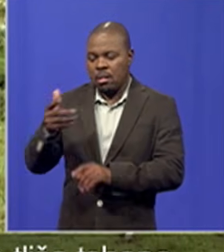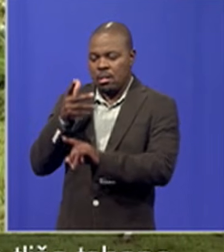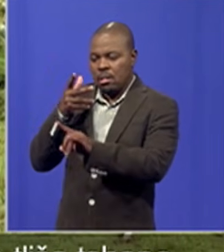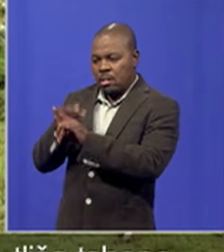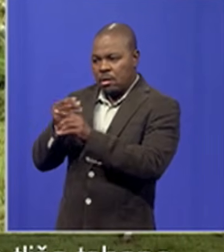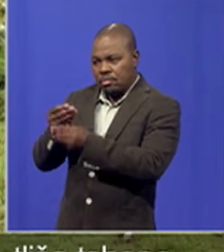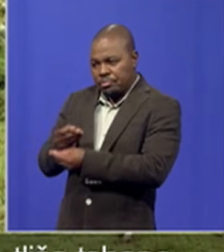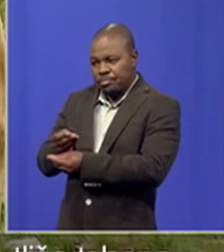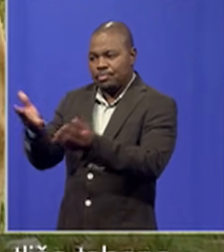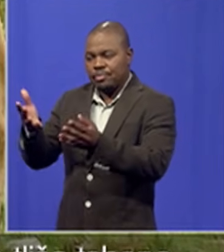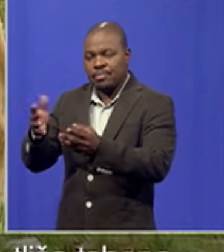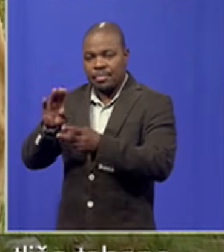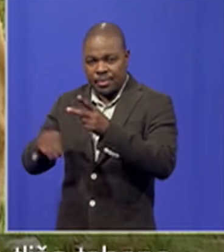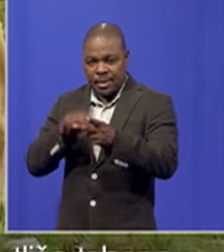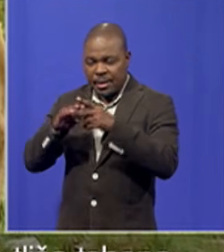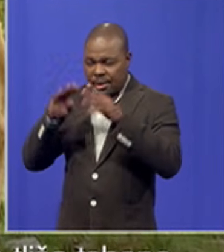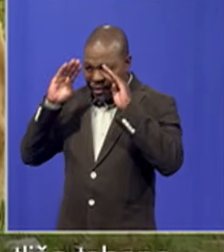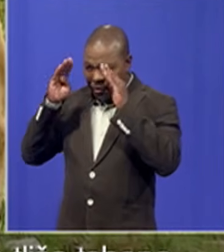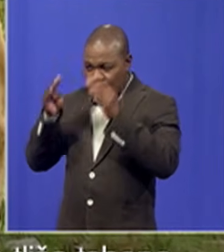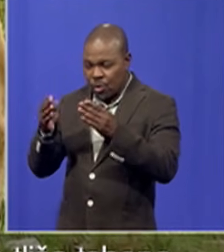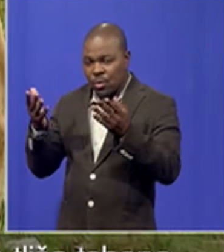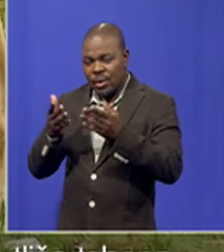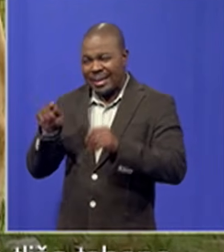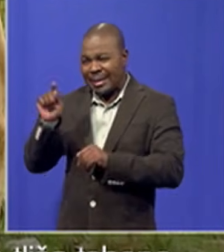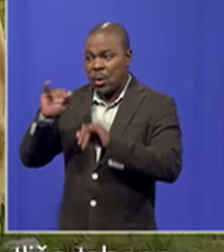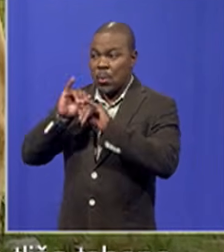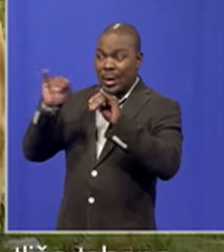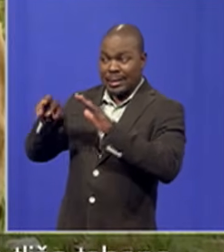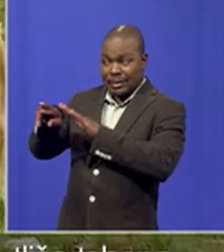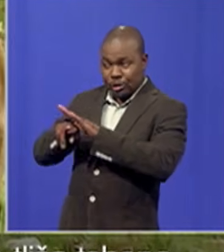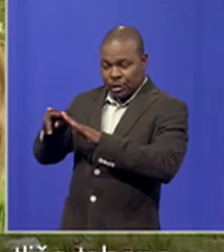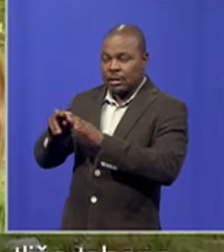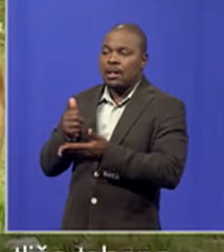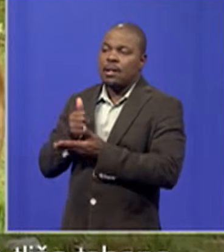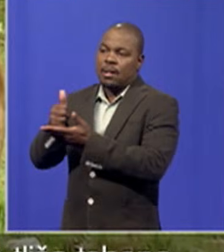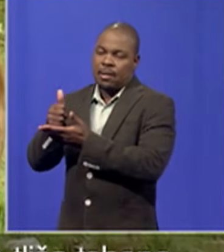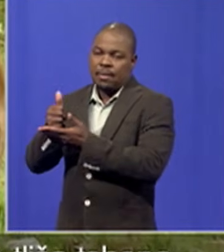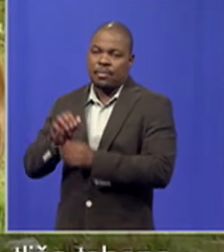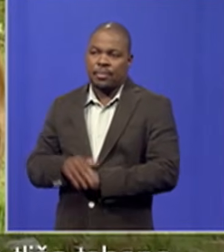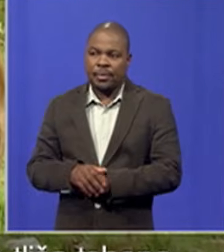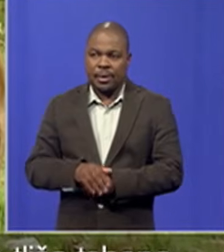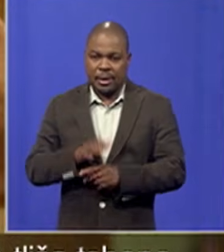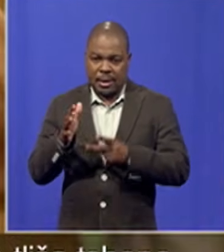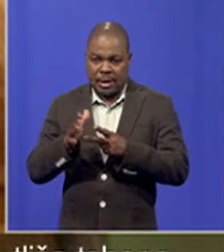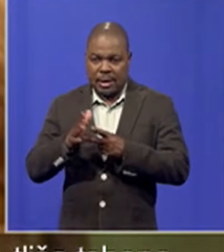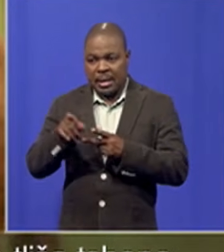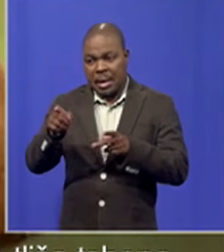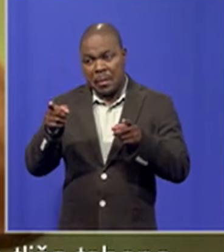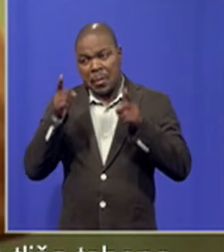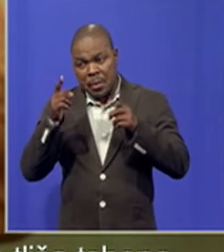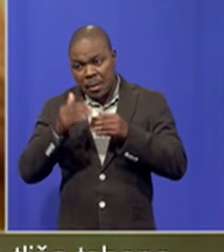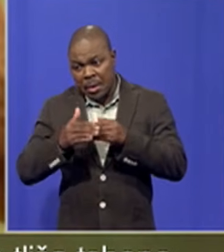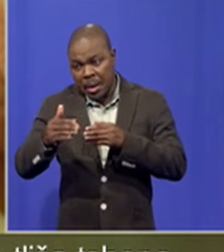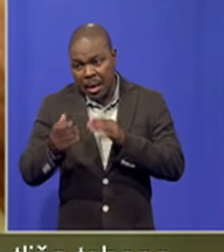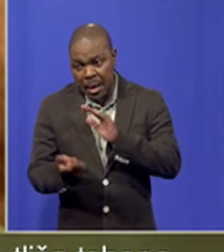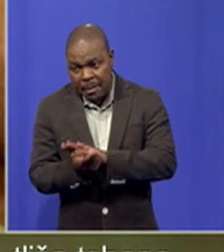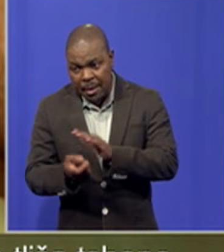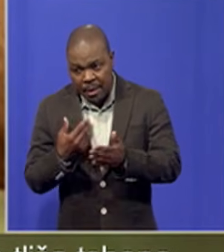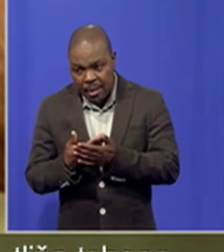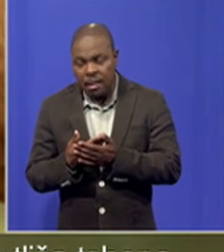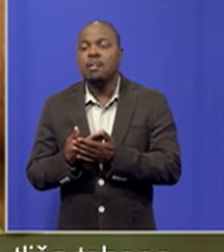rala le province mo šedi e tla bewa go ditikologo tšeo di amilego šoro ke bolwetši bjo le tšeo di lego kotsing ya go ama ke bolwetši bjo